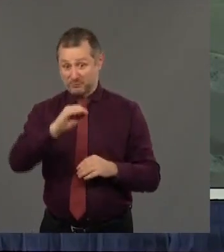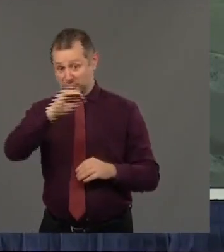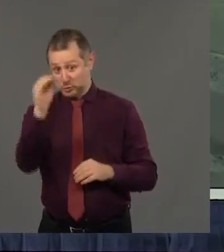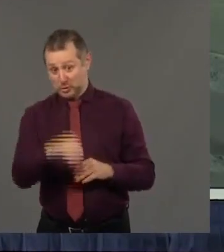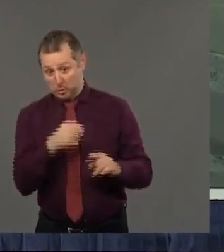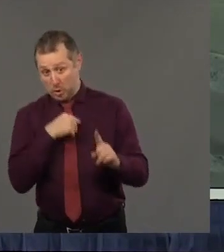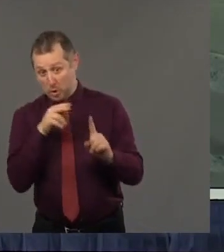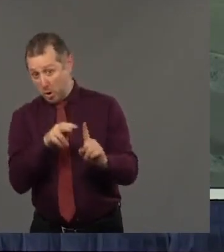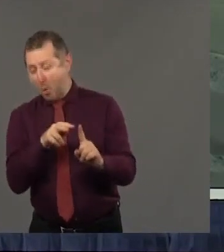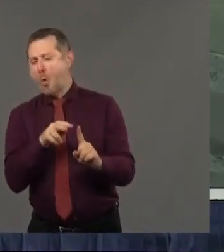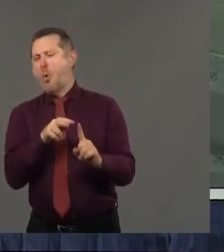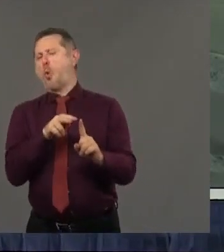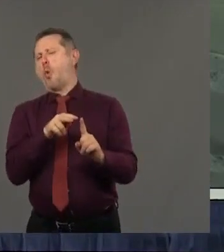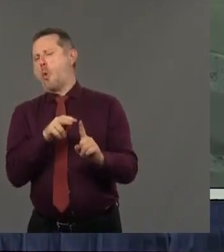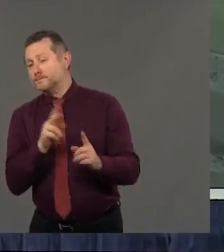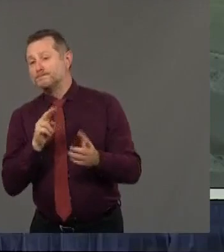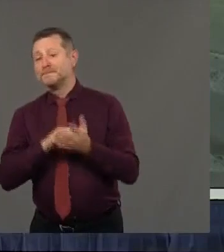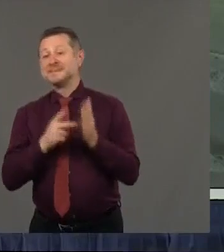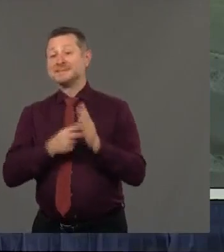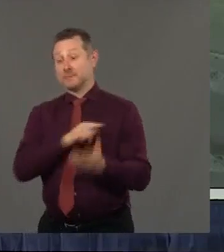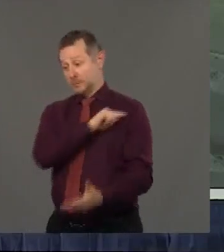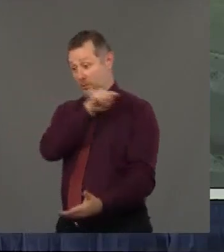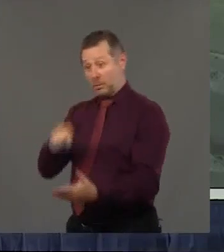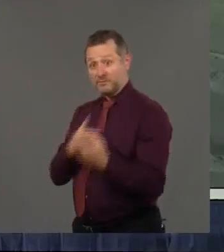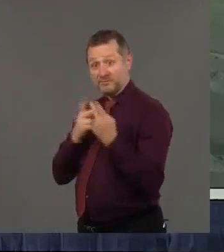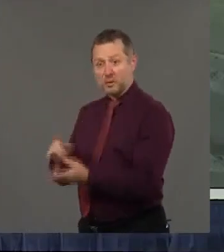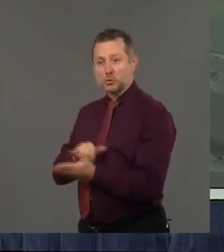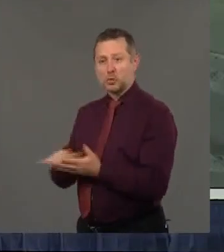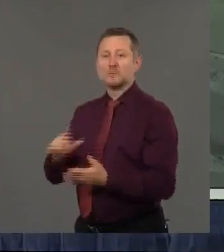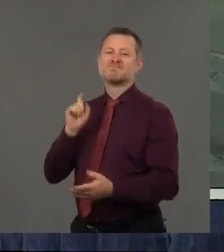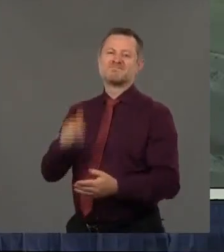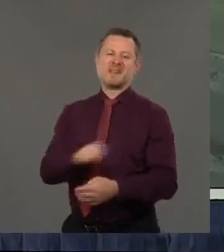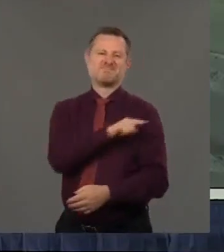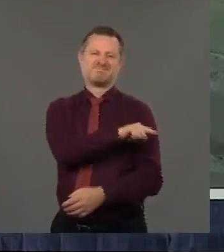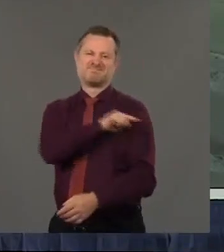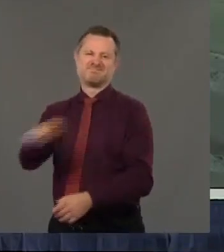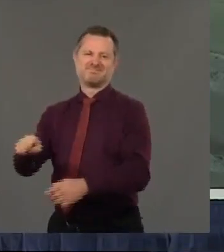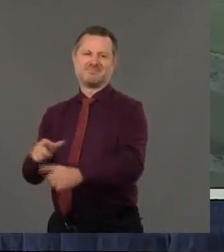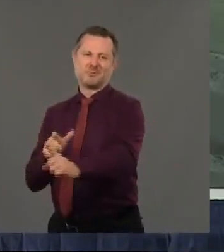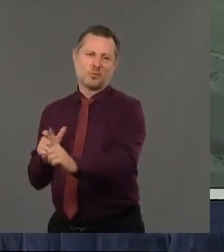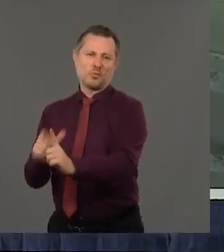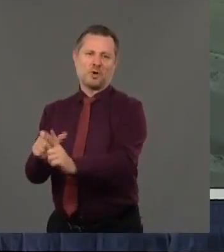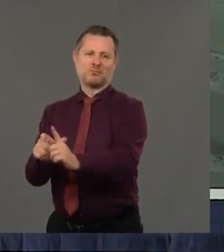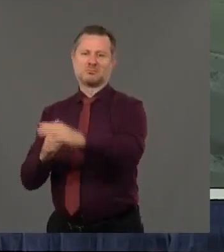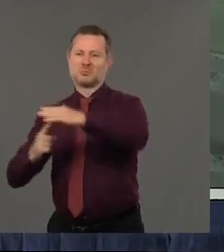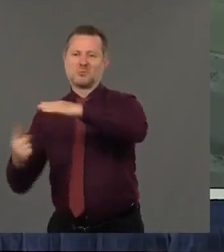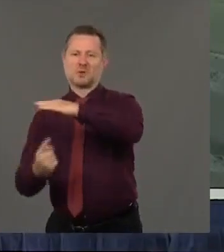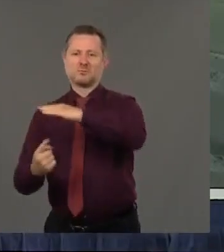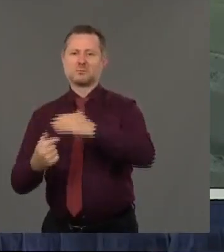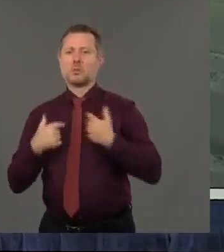then when you come here, please quarantine, just because we don't want the infection to spread, and you don't